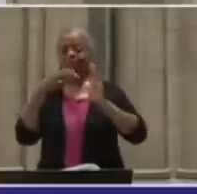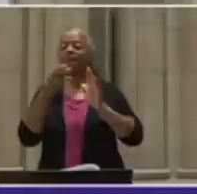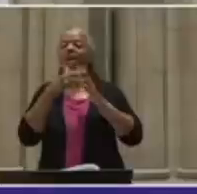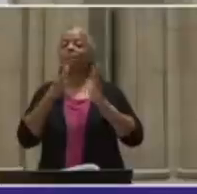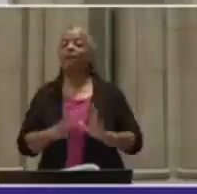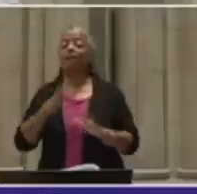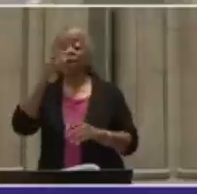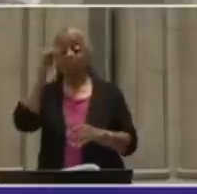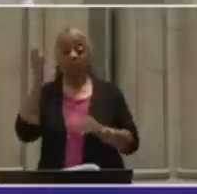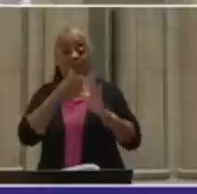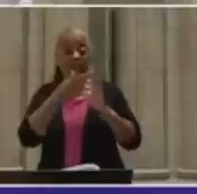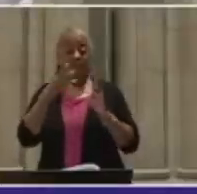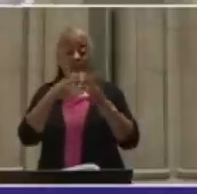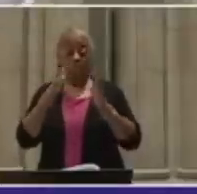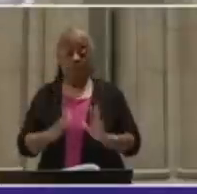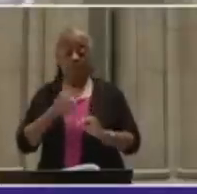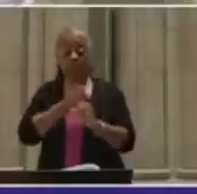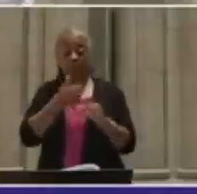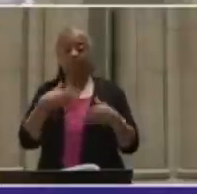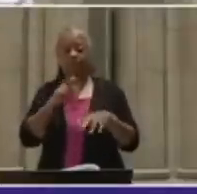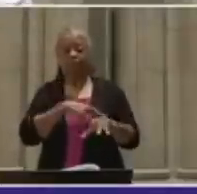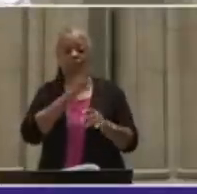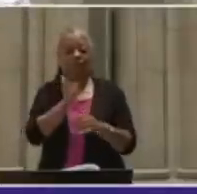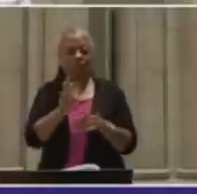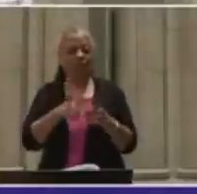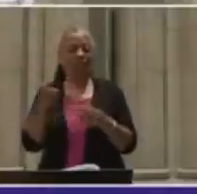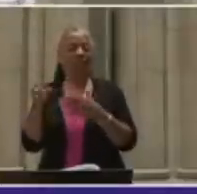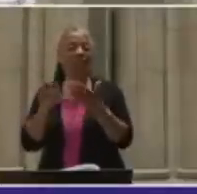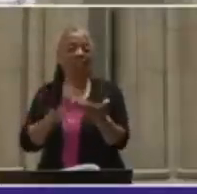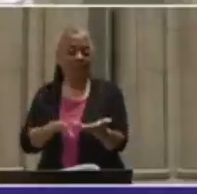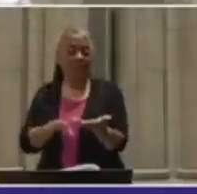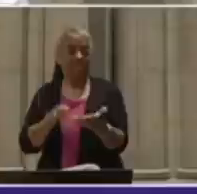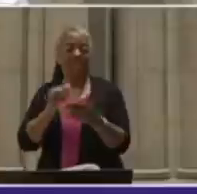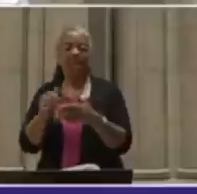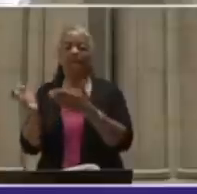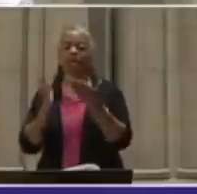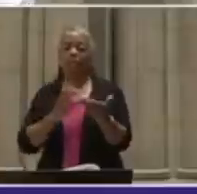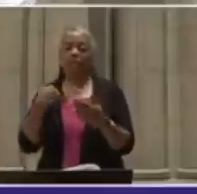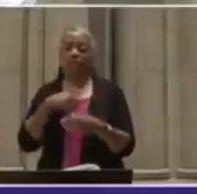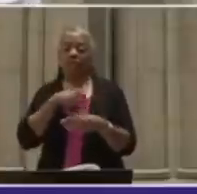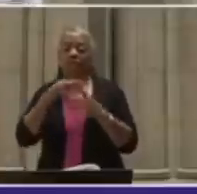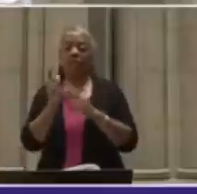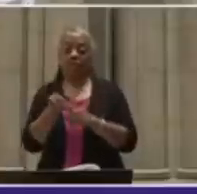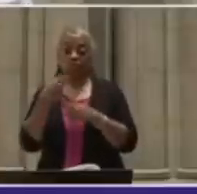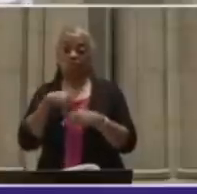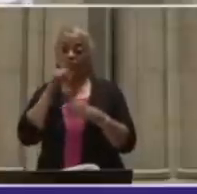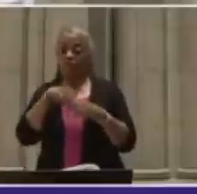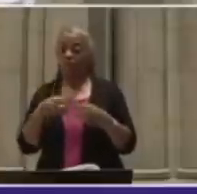because America has a long history of death that brings us to this moment we're